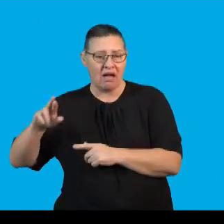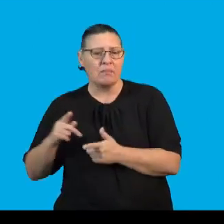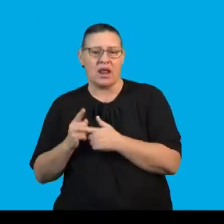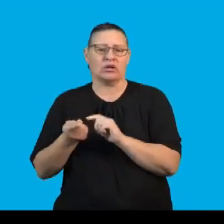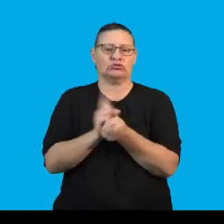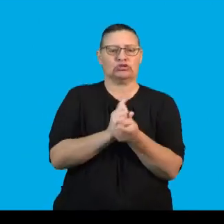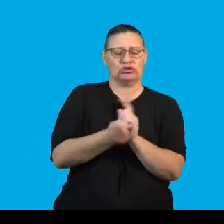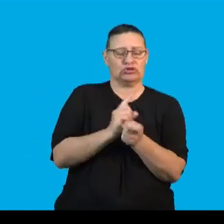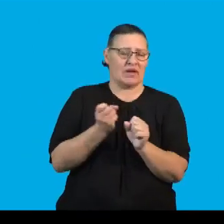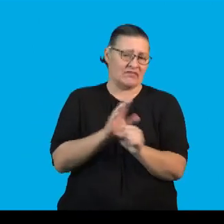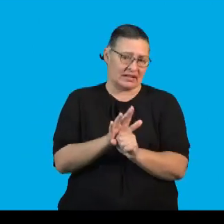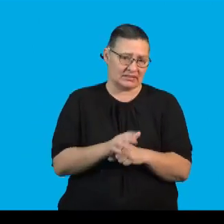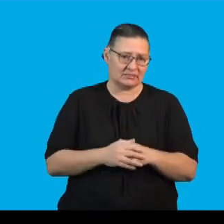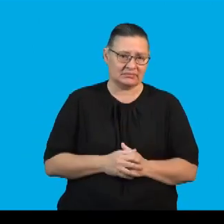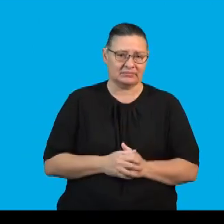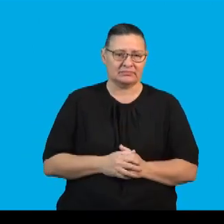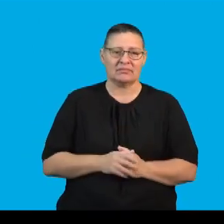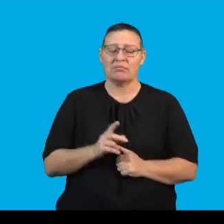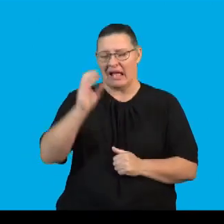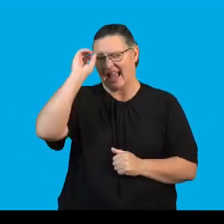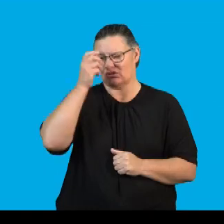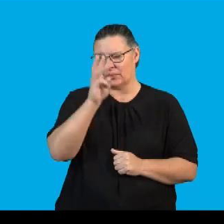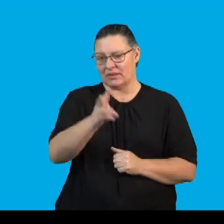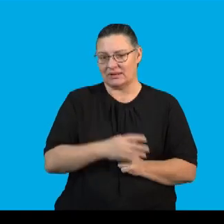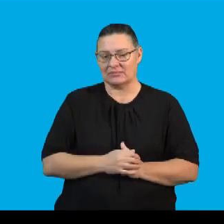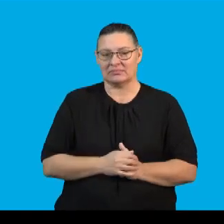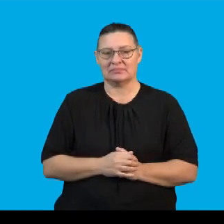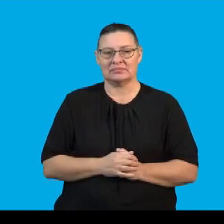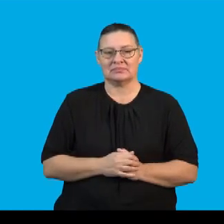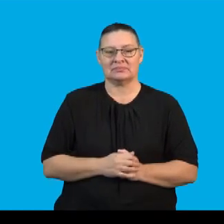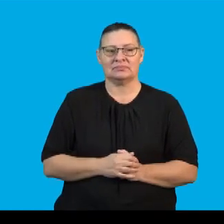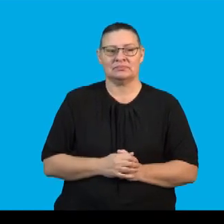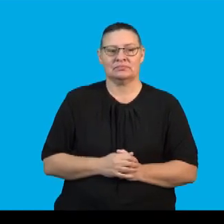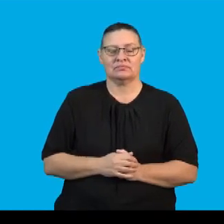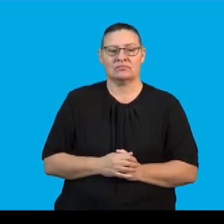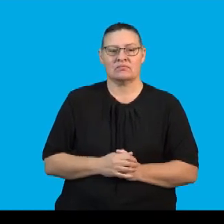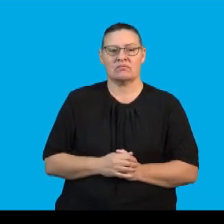levels. Keep an eye. It is going to be interesting.